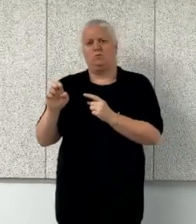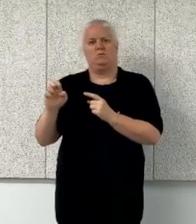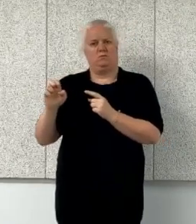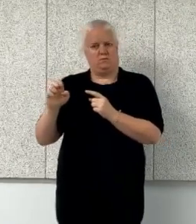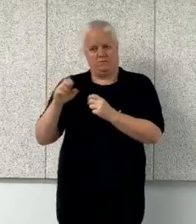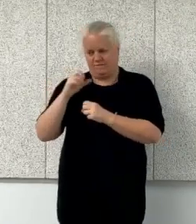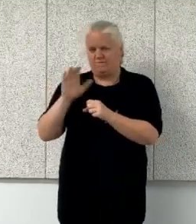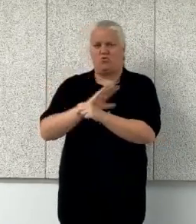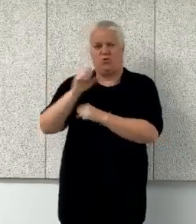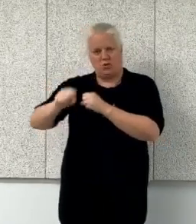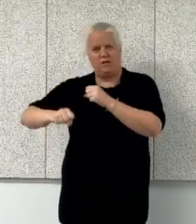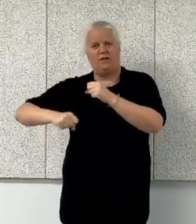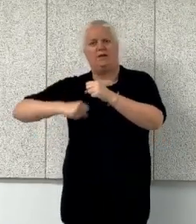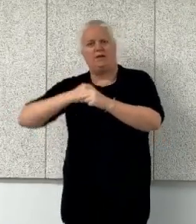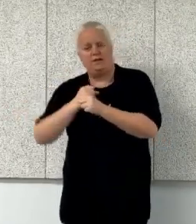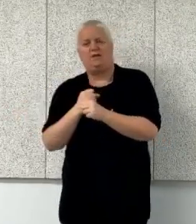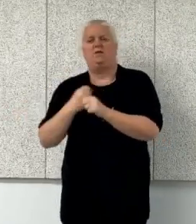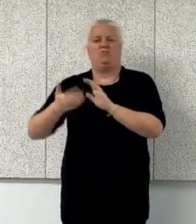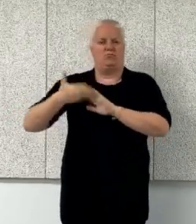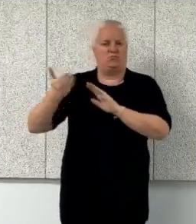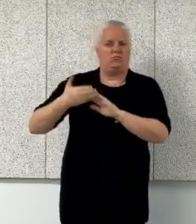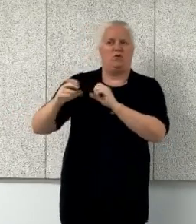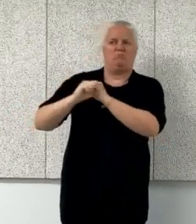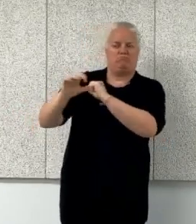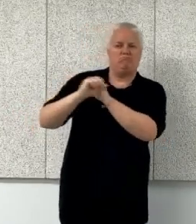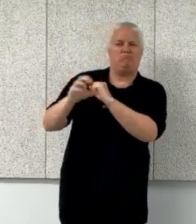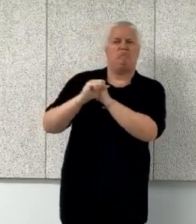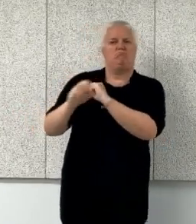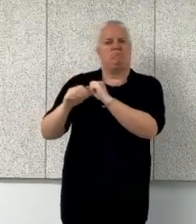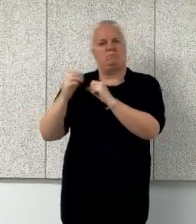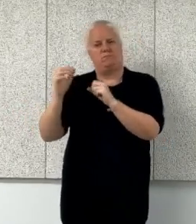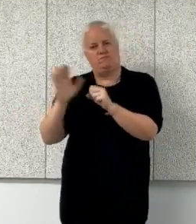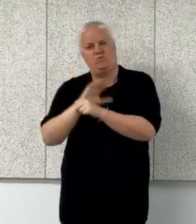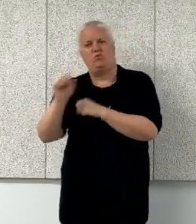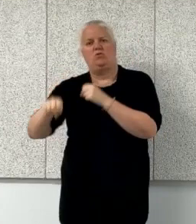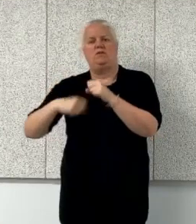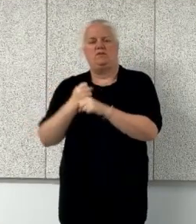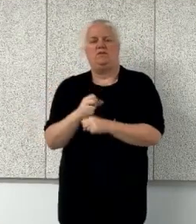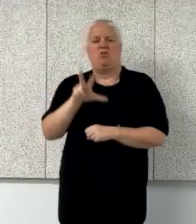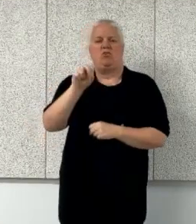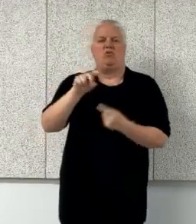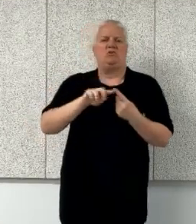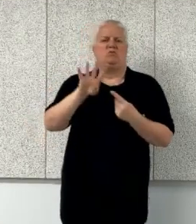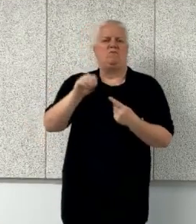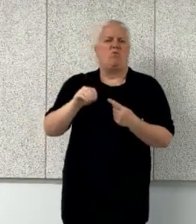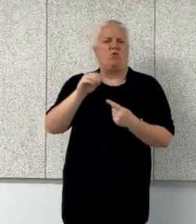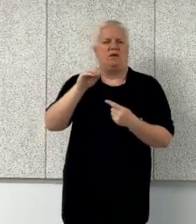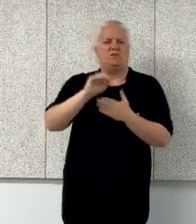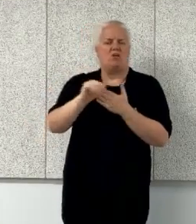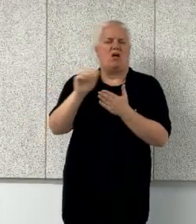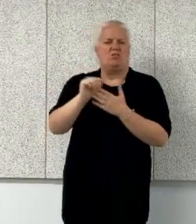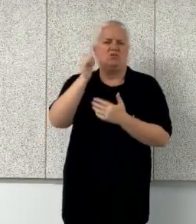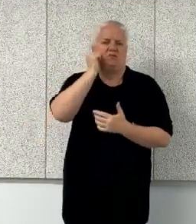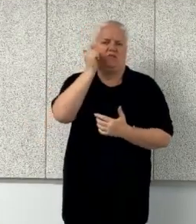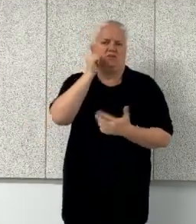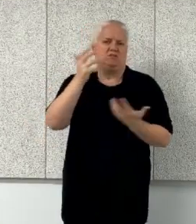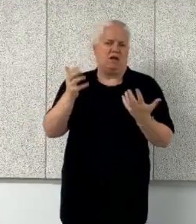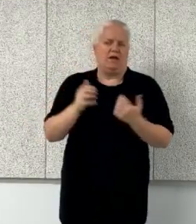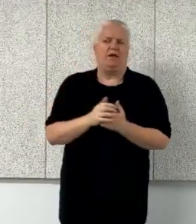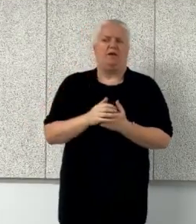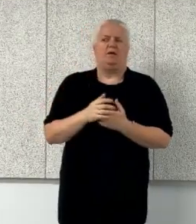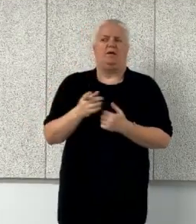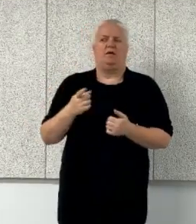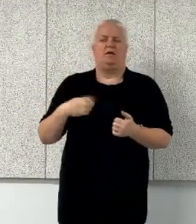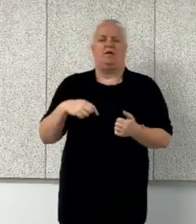audiences across the full funnel. It's like a fairly minimal spend. It's like, you know, $30, $40 a day. So we're not talking massive amounts of money. And we just swap